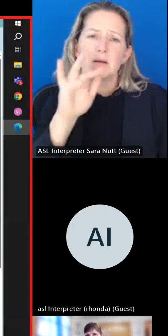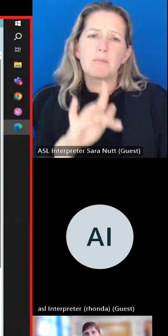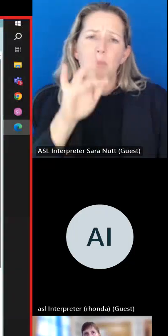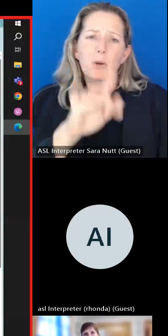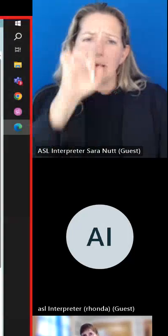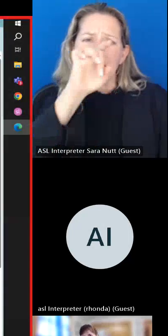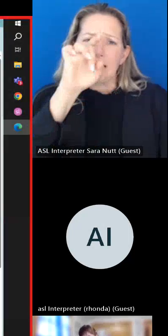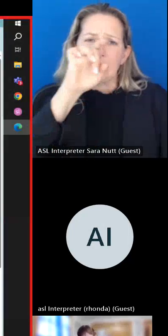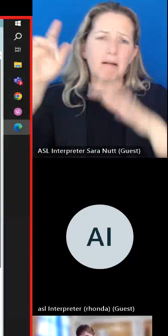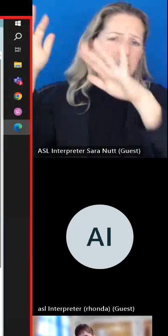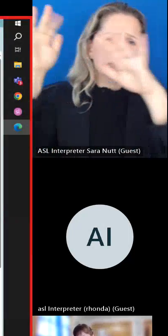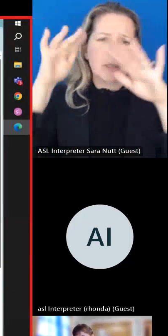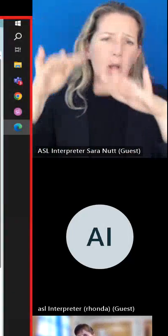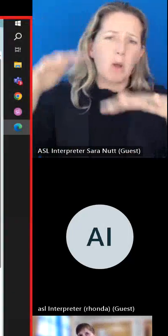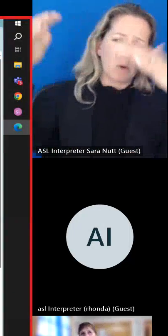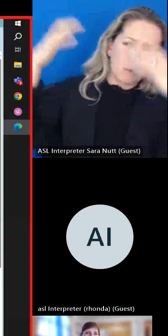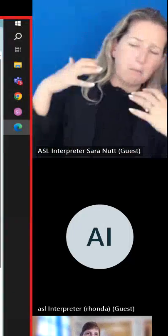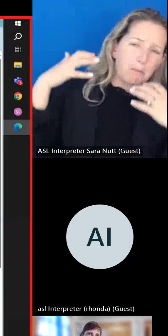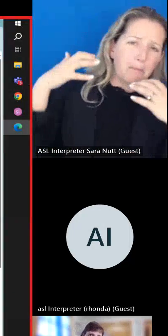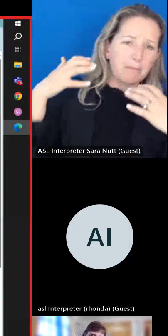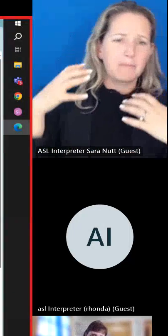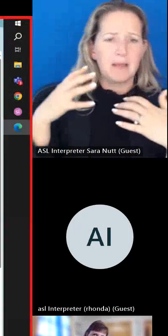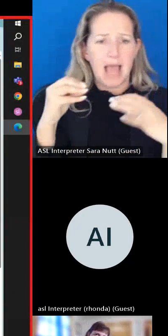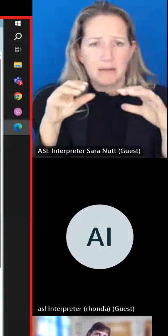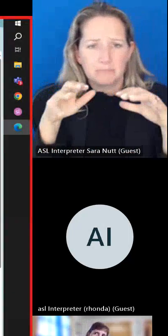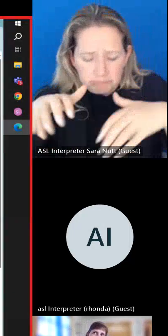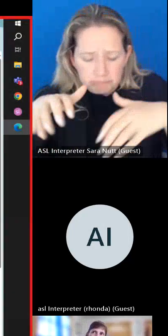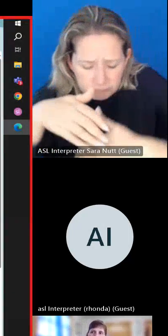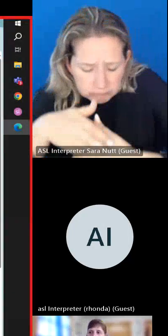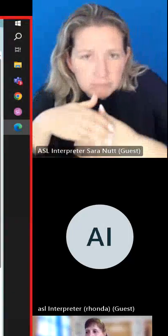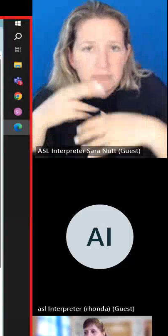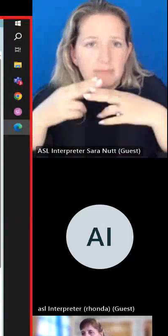on and protecting the eggs.